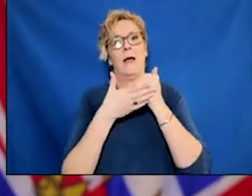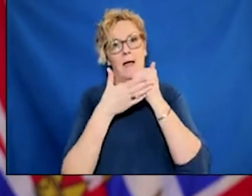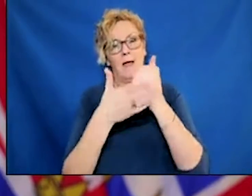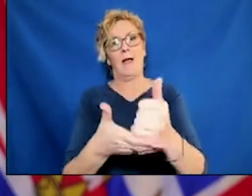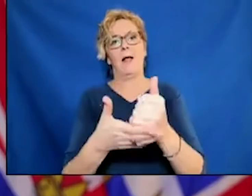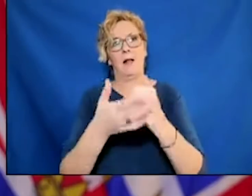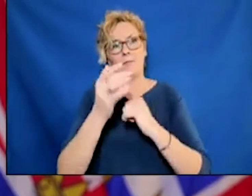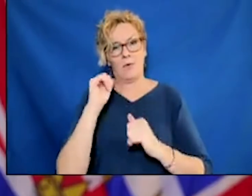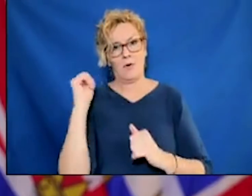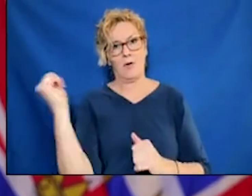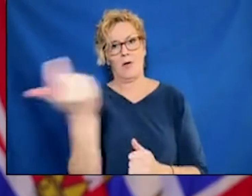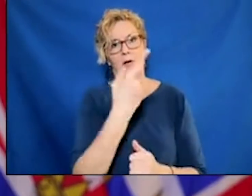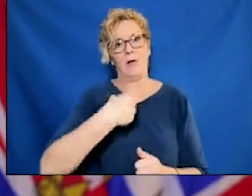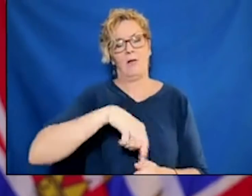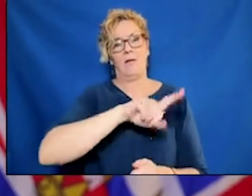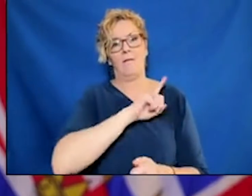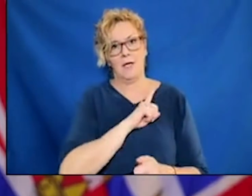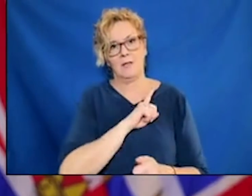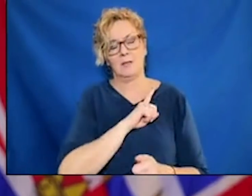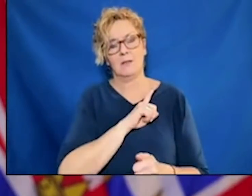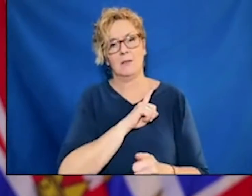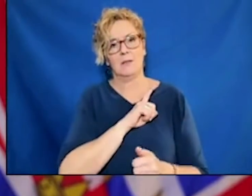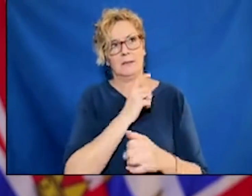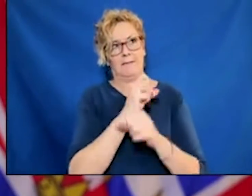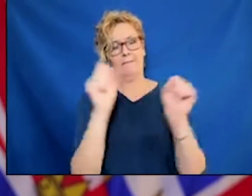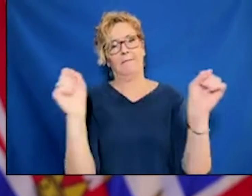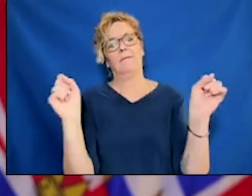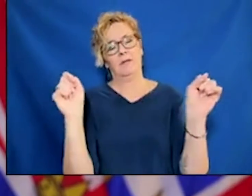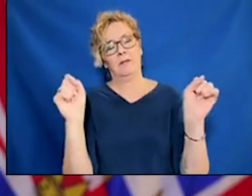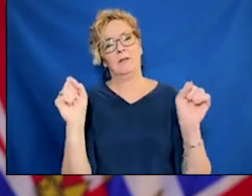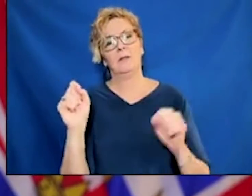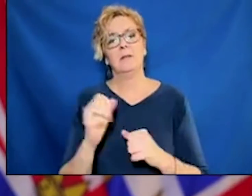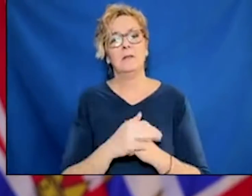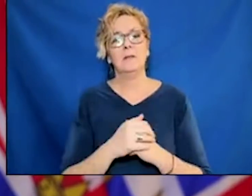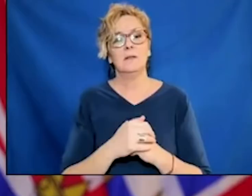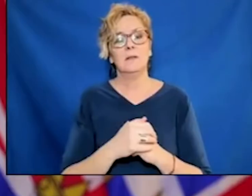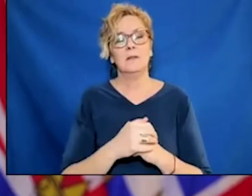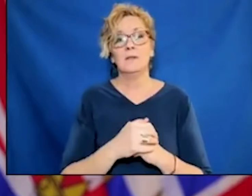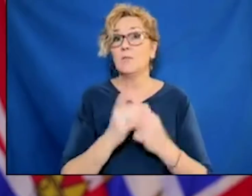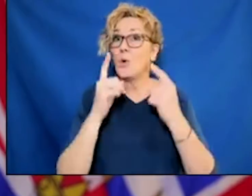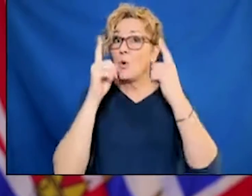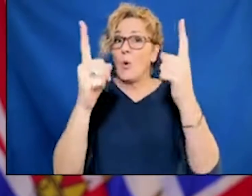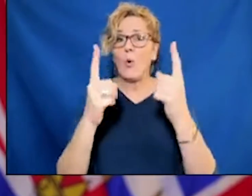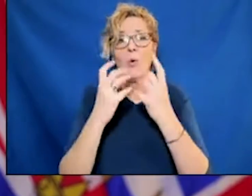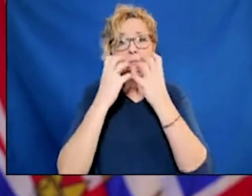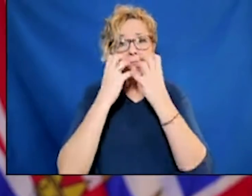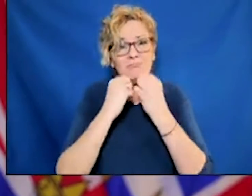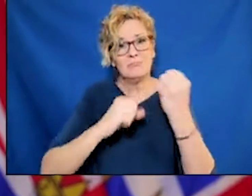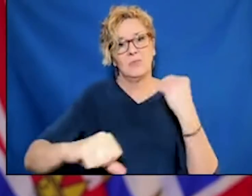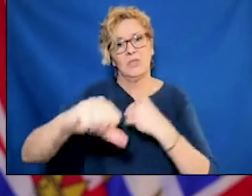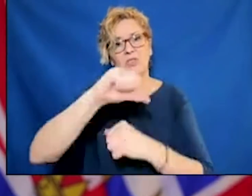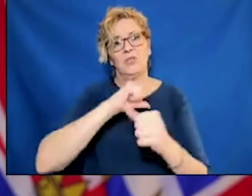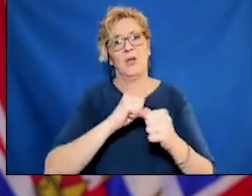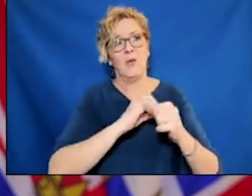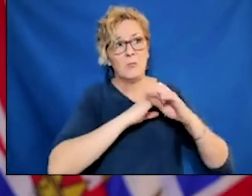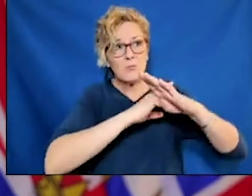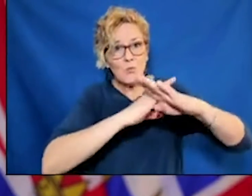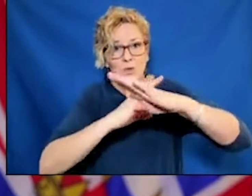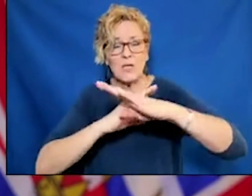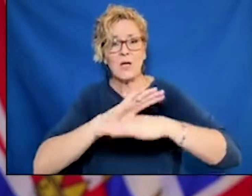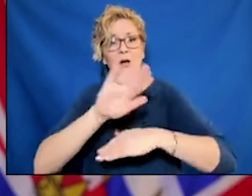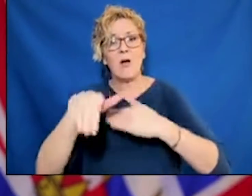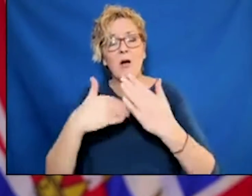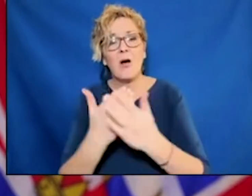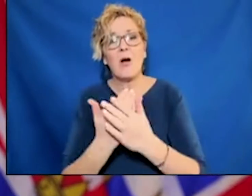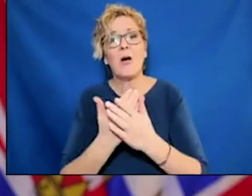But we need to protect our neighbors, our families, our loved ones, and do this to support all of our essential workers who are